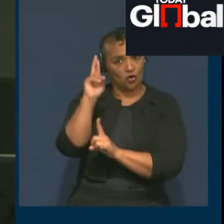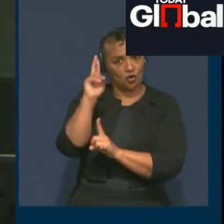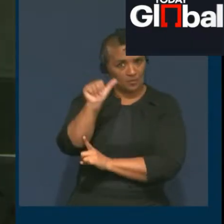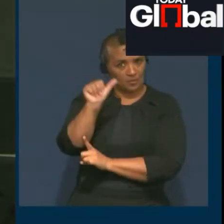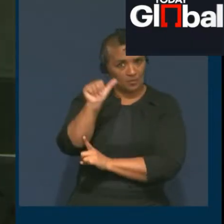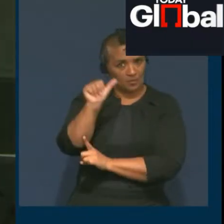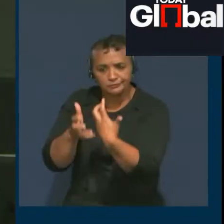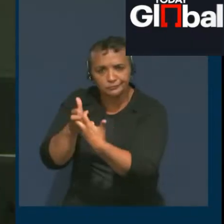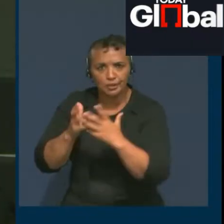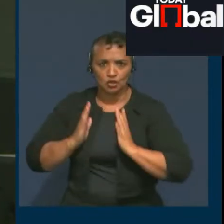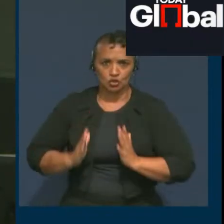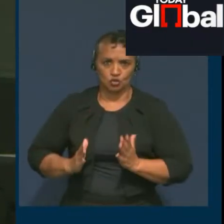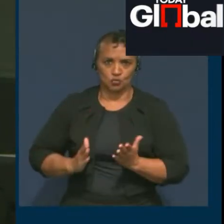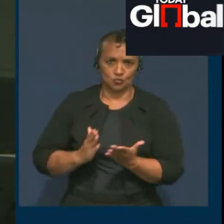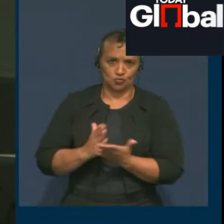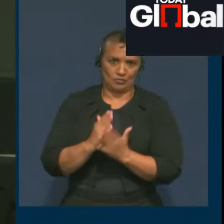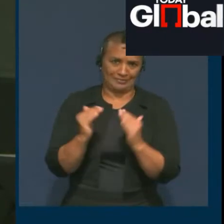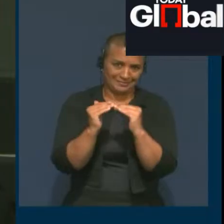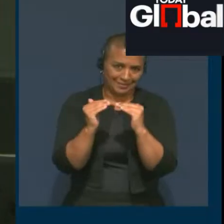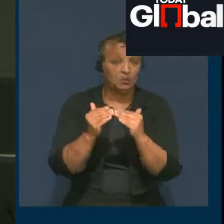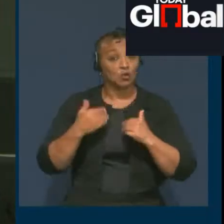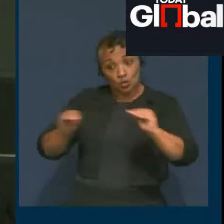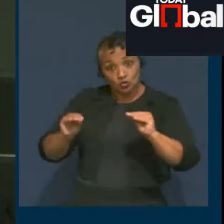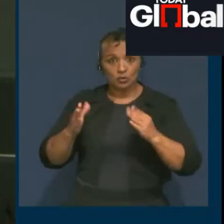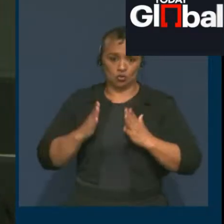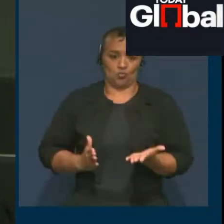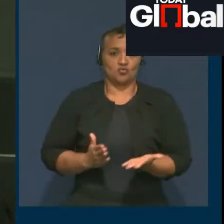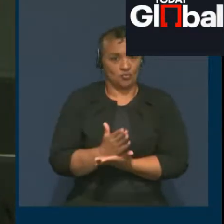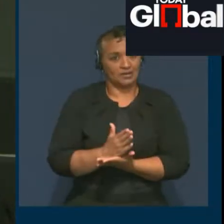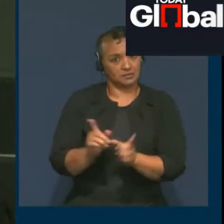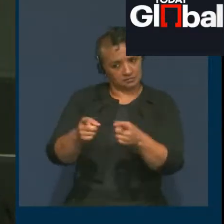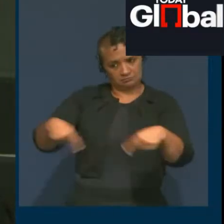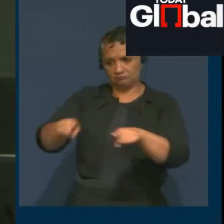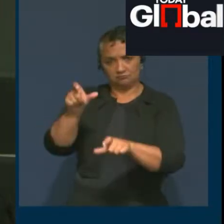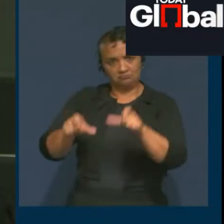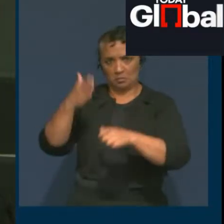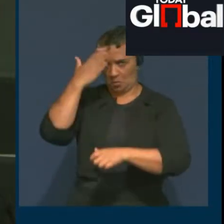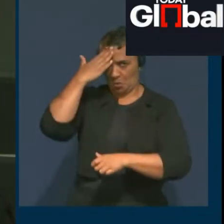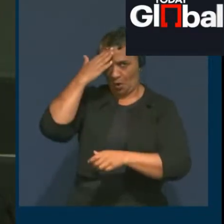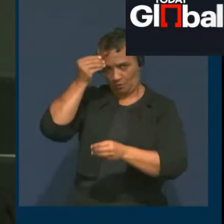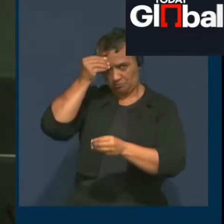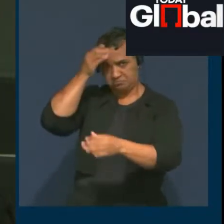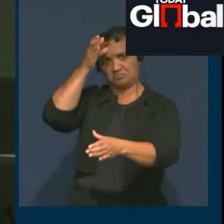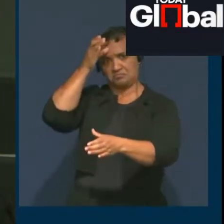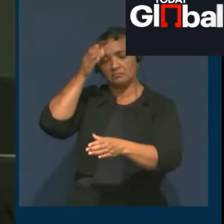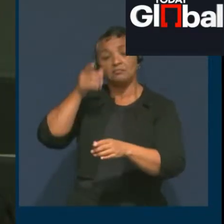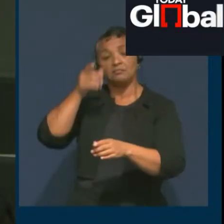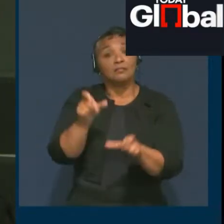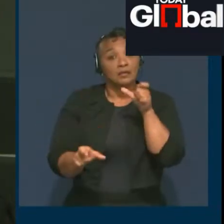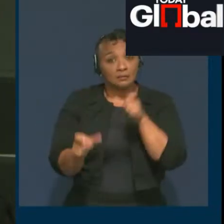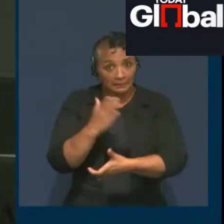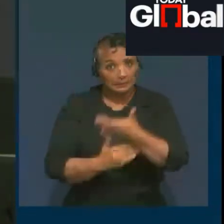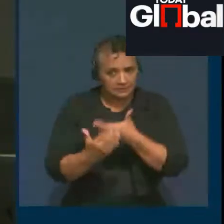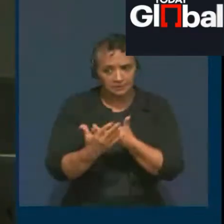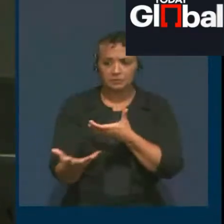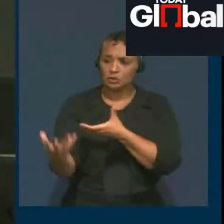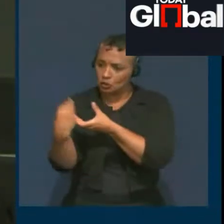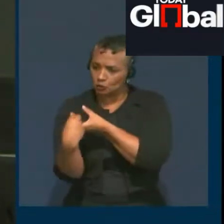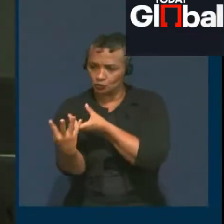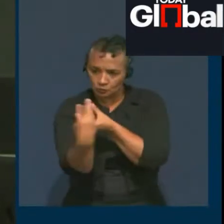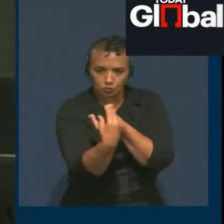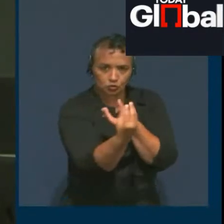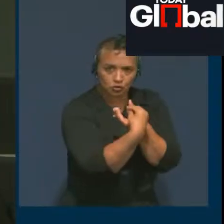trained human rights officials and officials in human rights, and we have incorporated all persons with disabilities in all